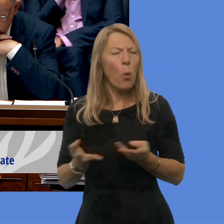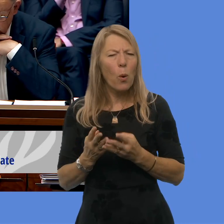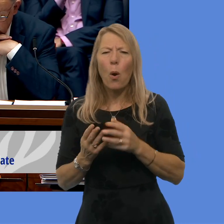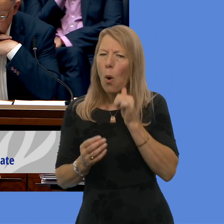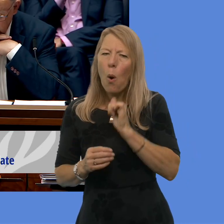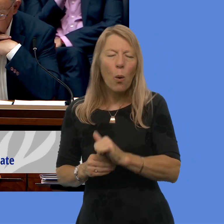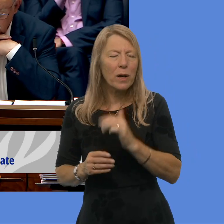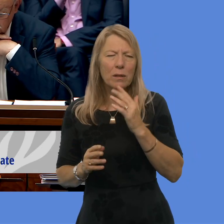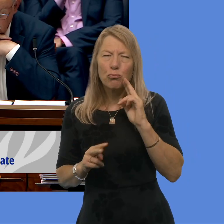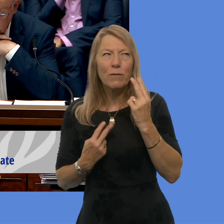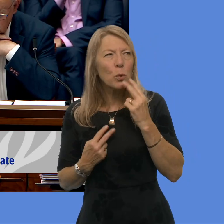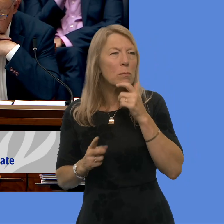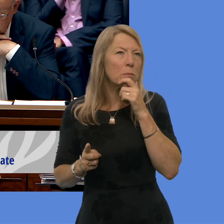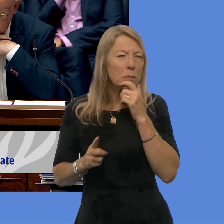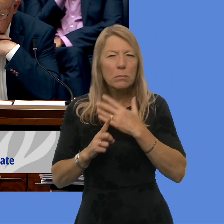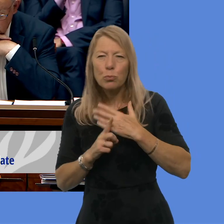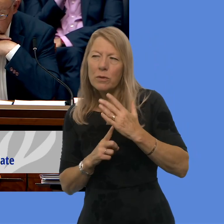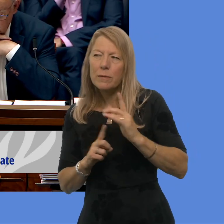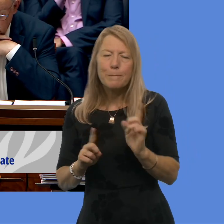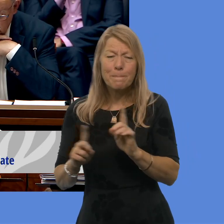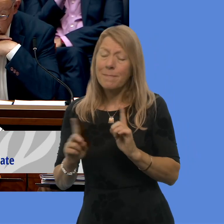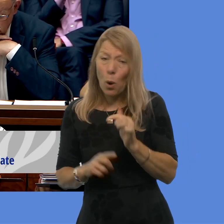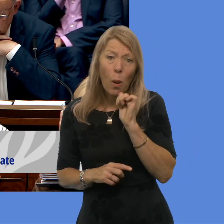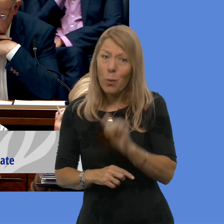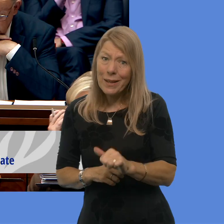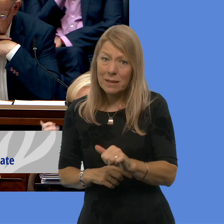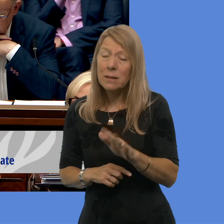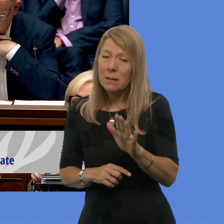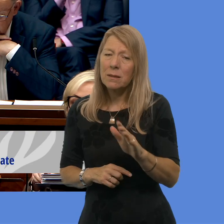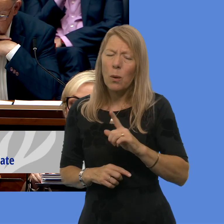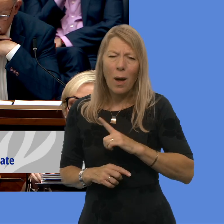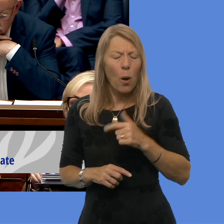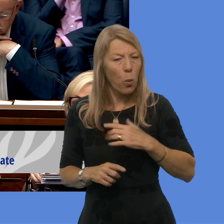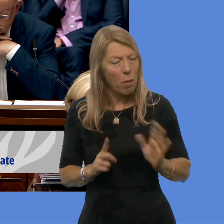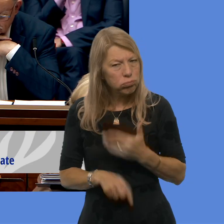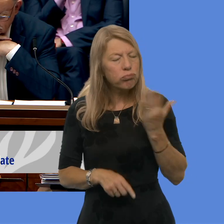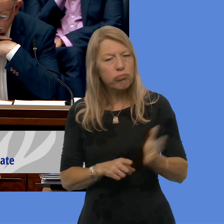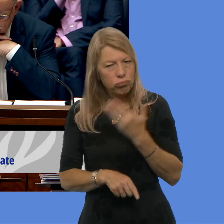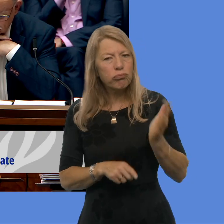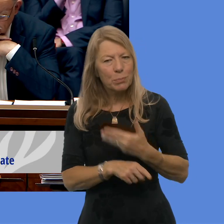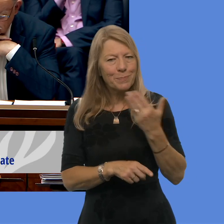review to look for ways of improving for the rate of flow of cases, and